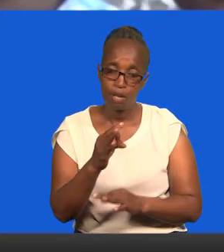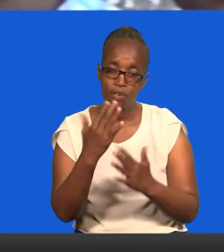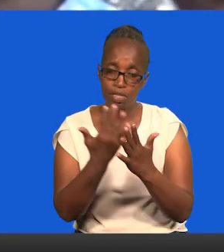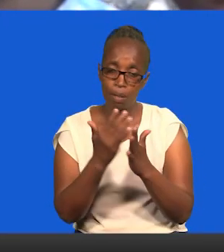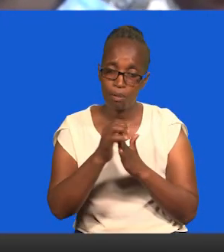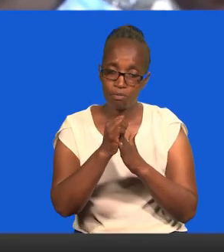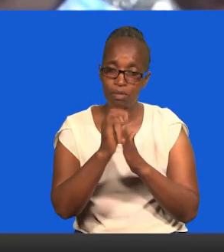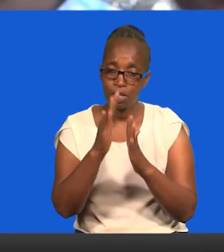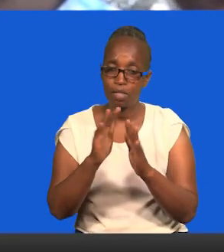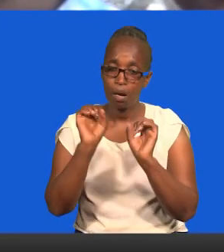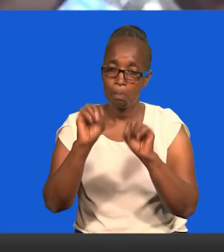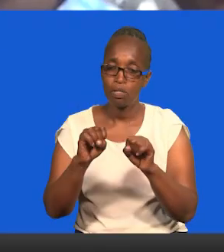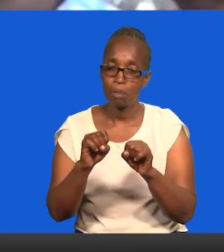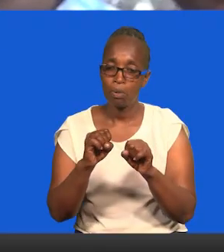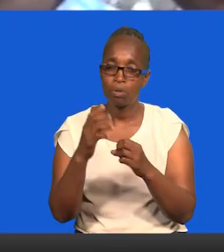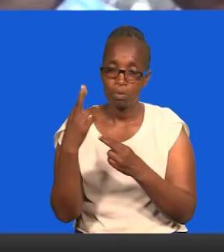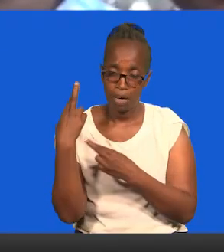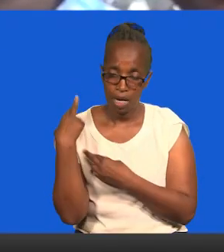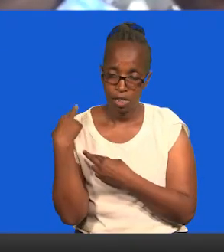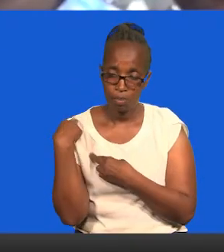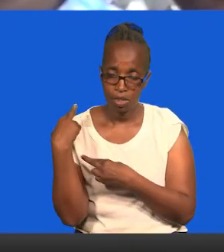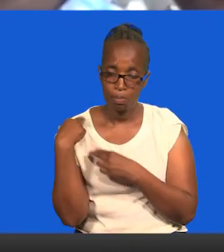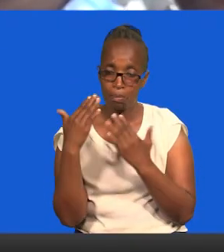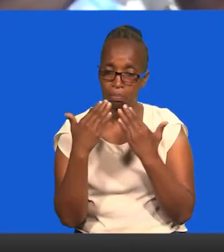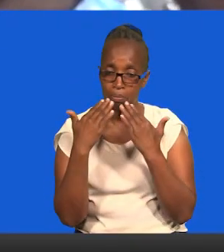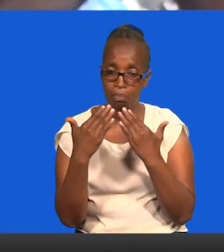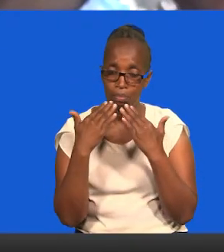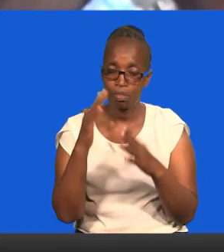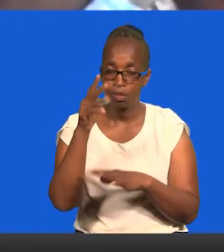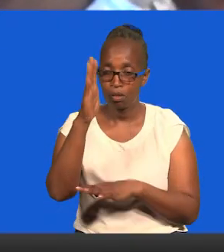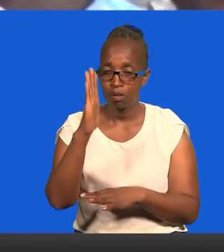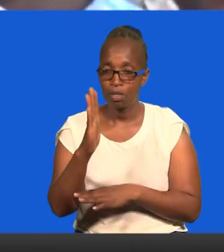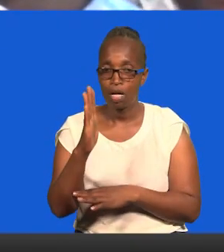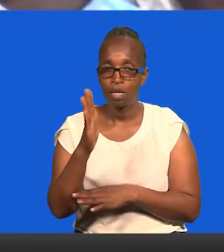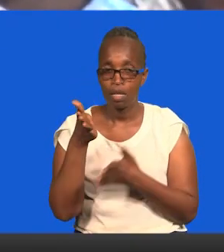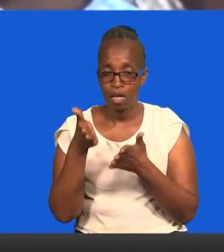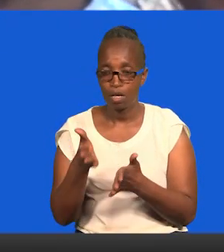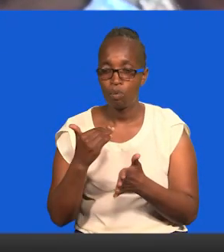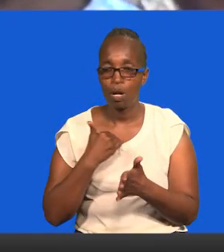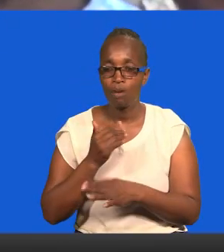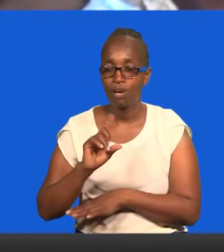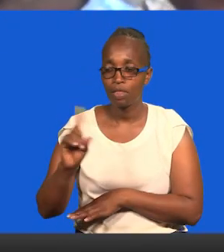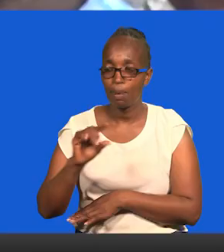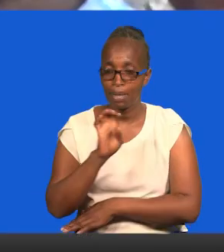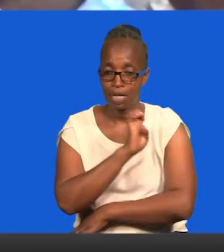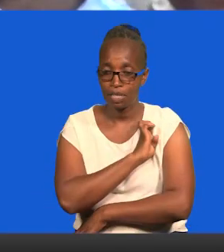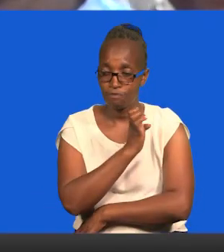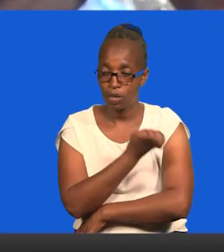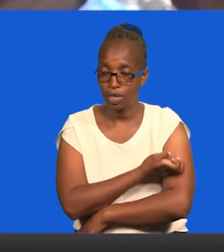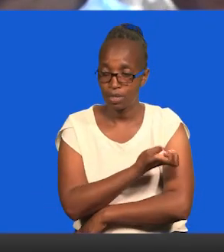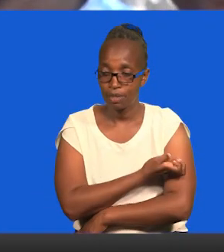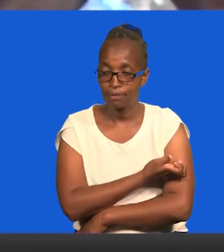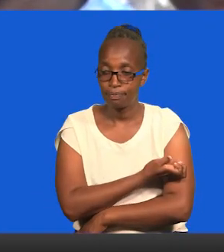if some of our leaders can be able to take charge. I thank God right now that we have the Minister for Energy.